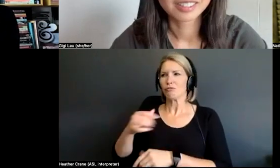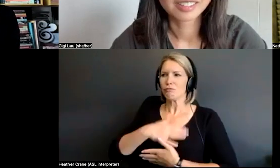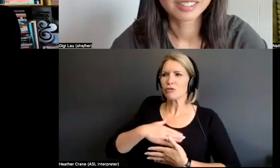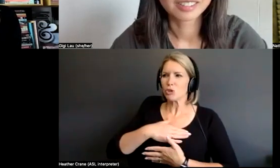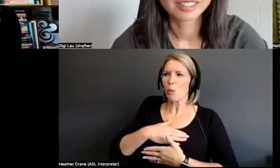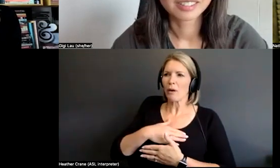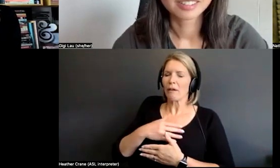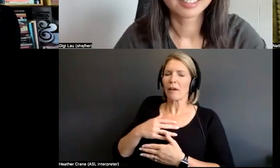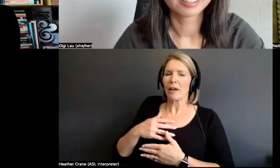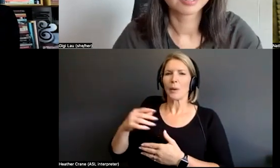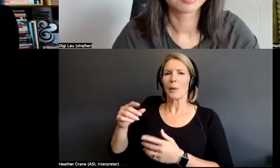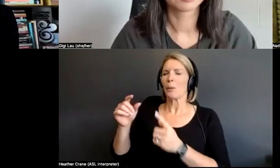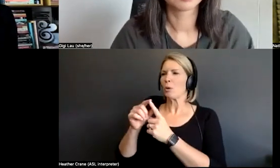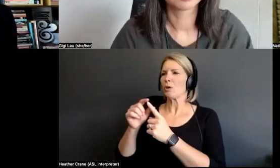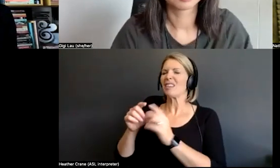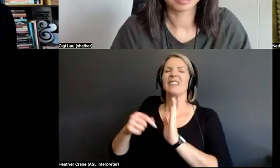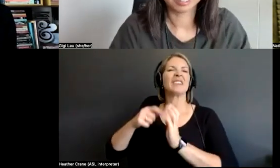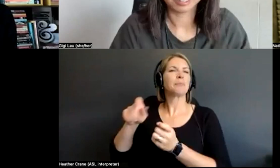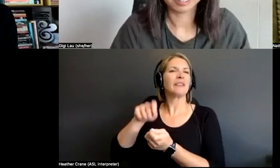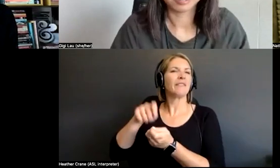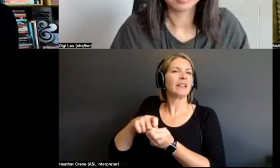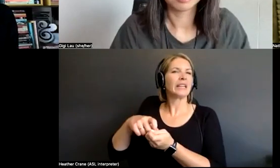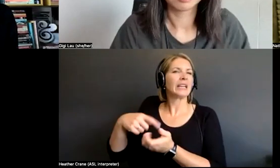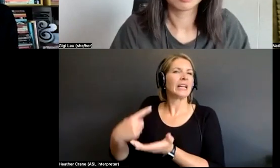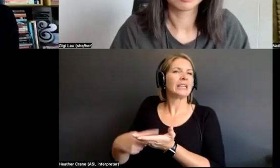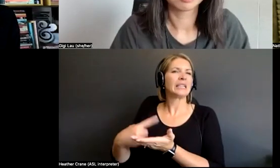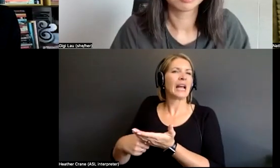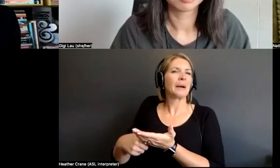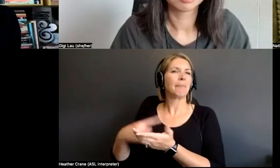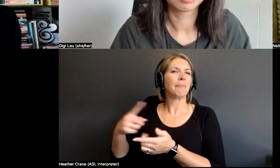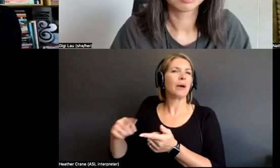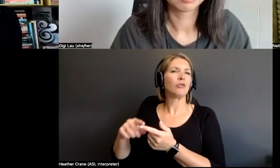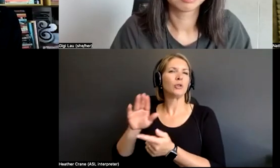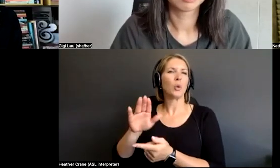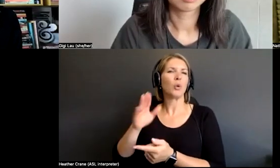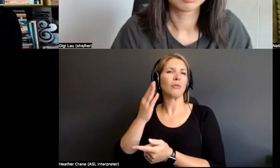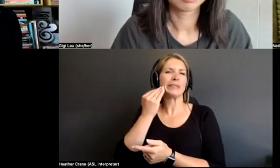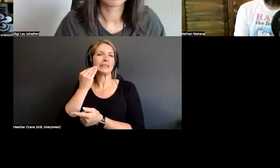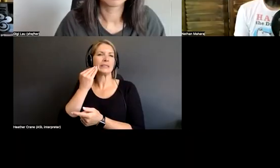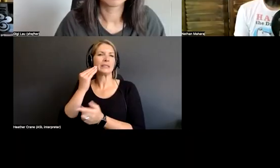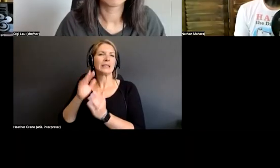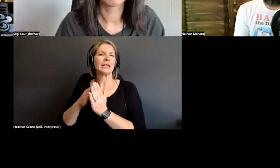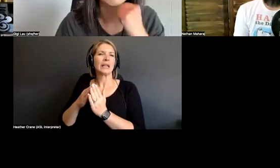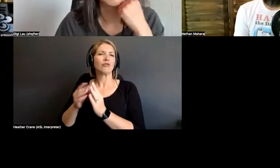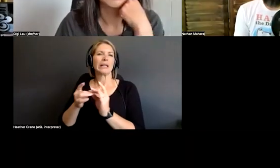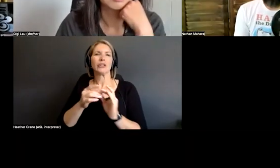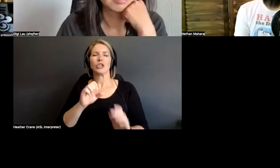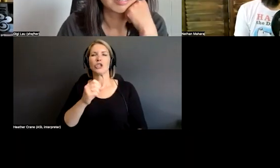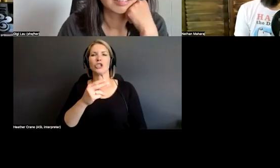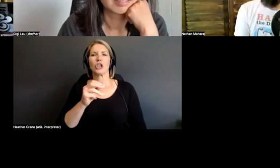over illustration. I'm thinking specifically in the most recent covers of yours that I've seen of Sharon English's book, Night in the